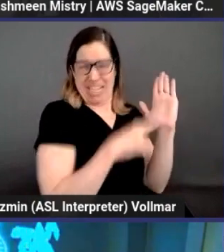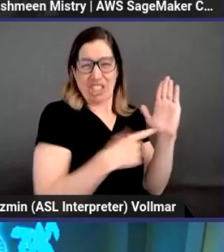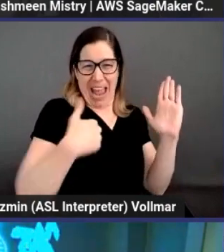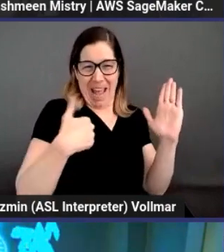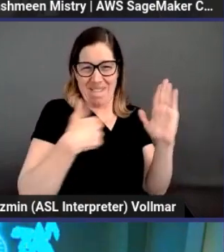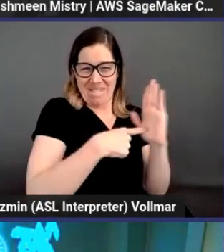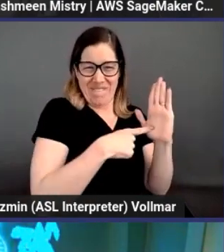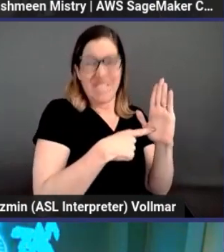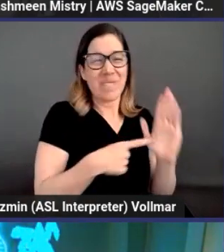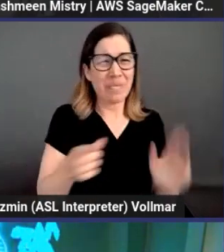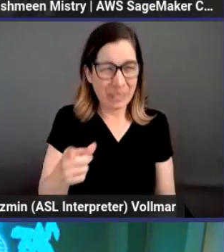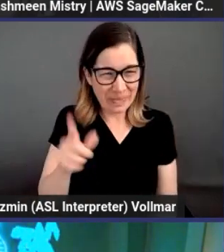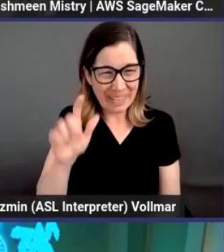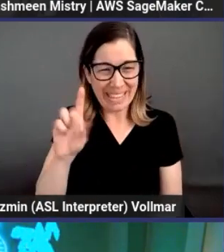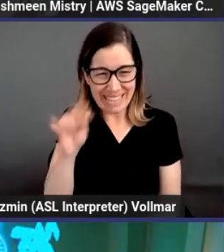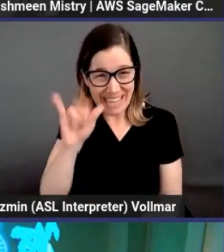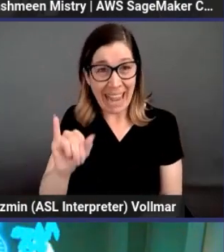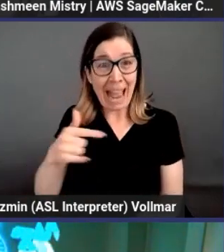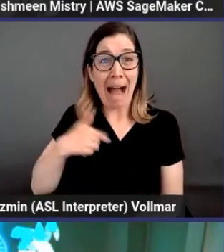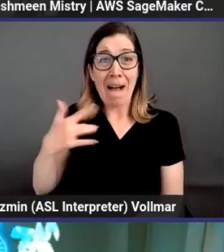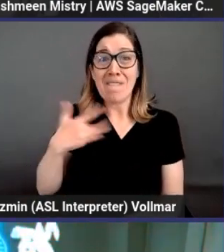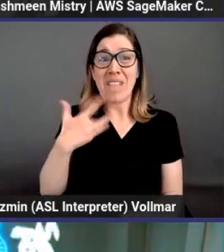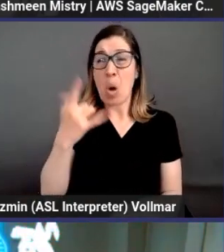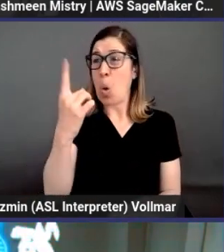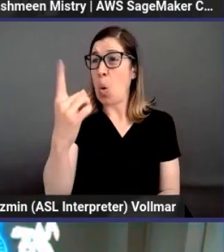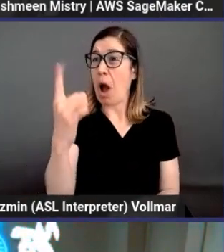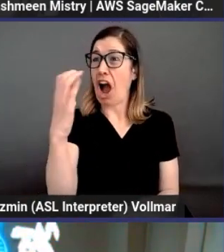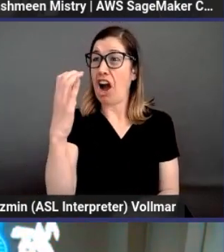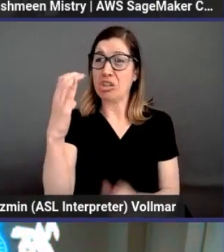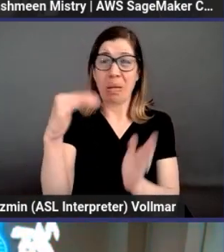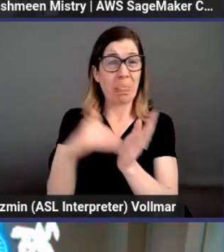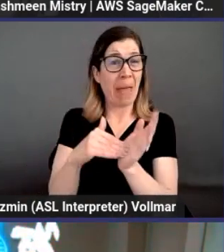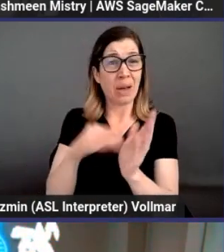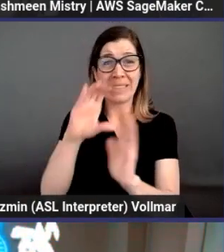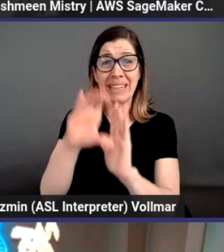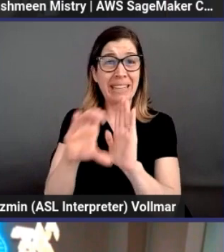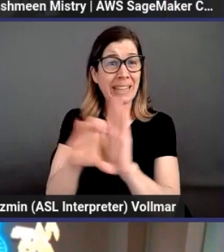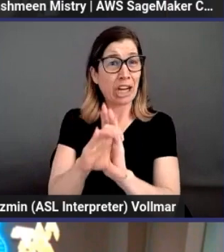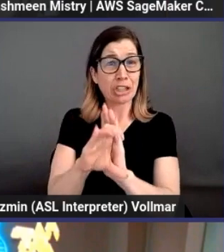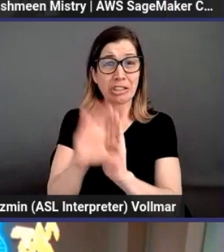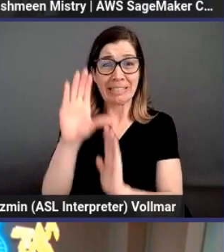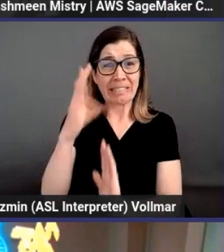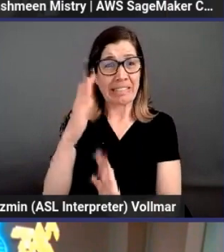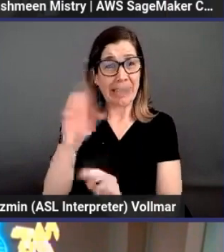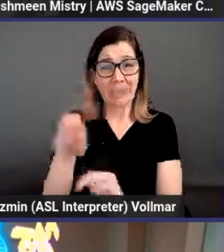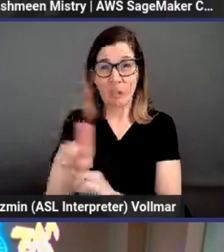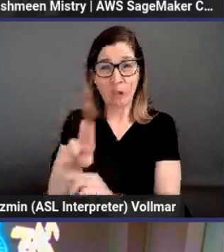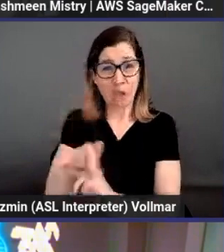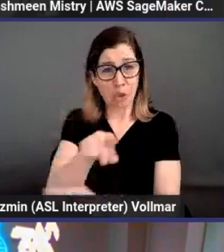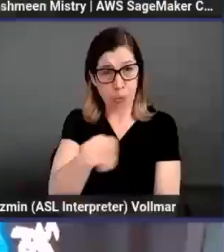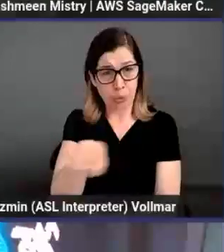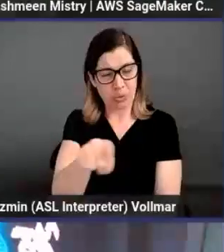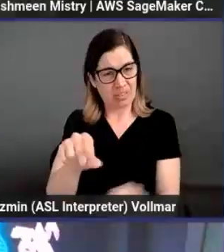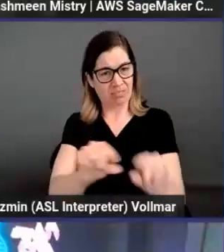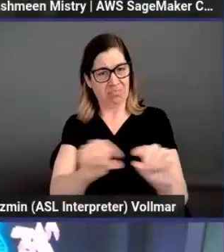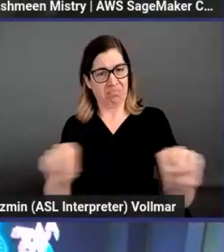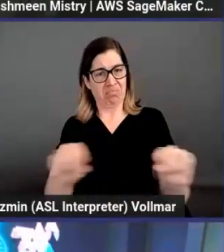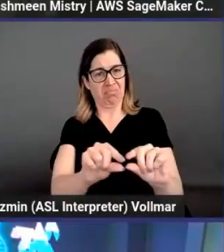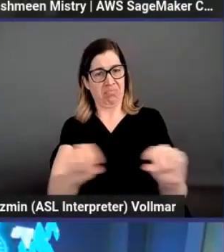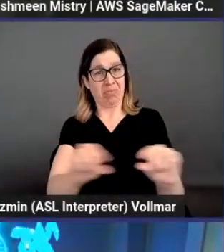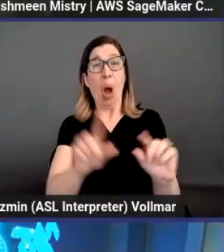it's 0 out of 100,000 characters used. So it looks to me like, Oh, that's right. yeah, that's some Hey, good.